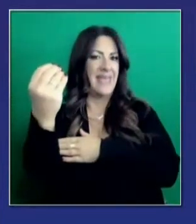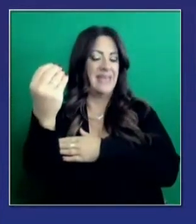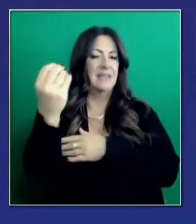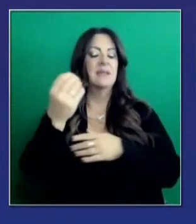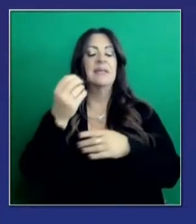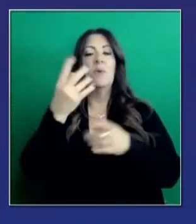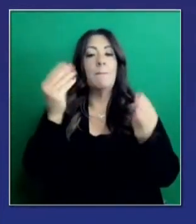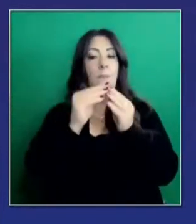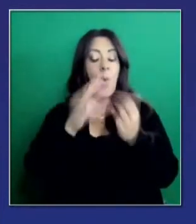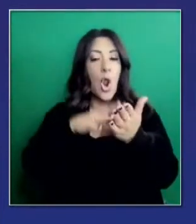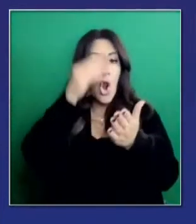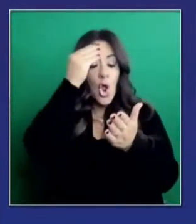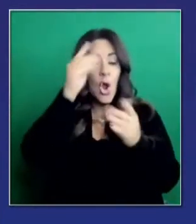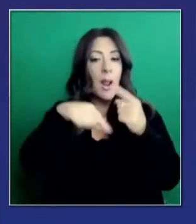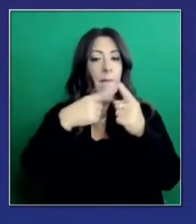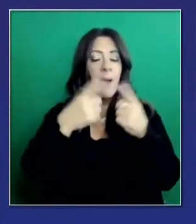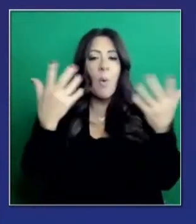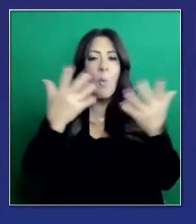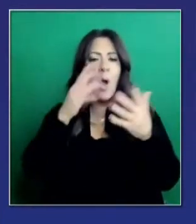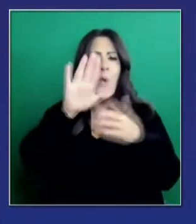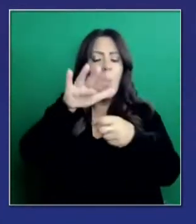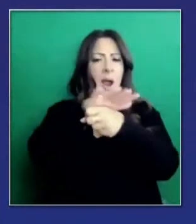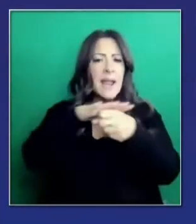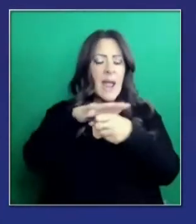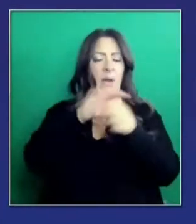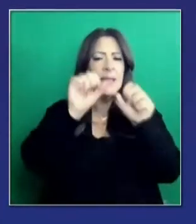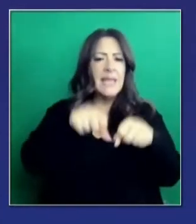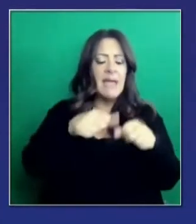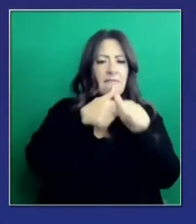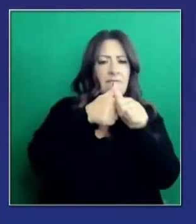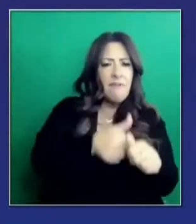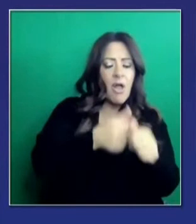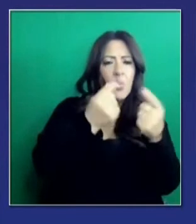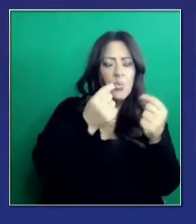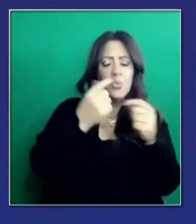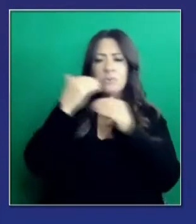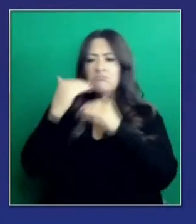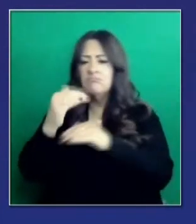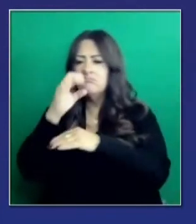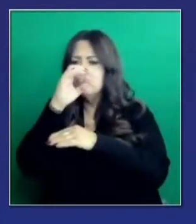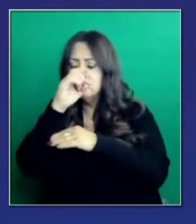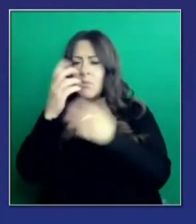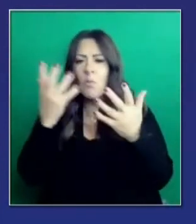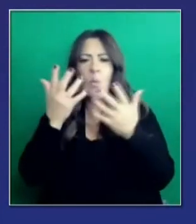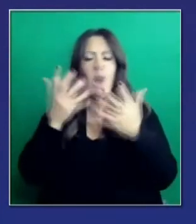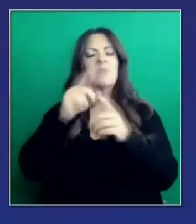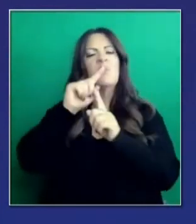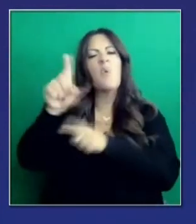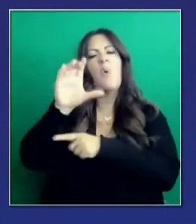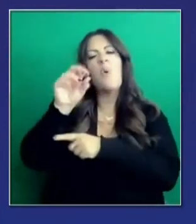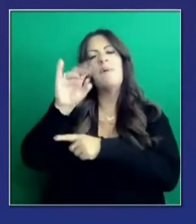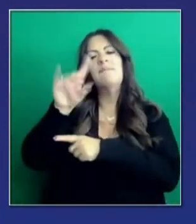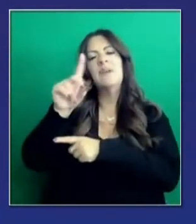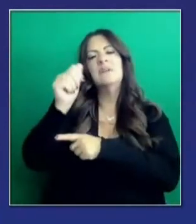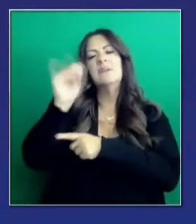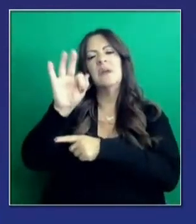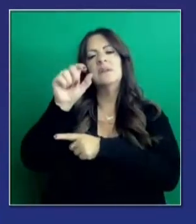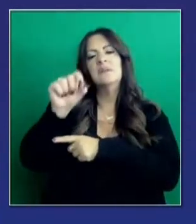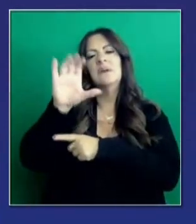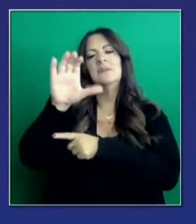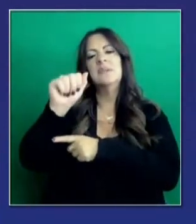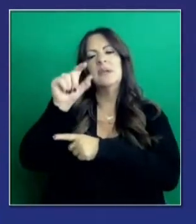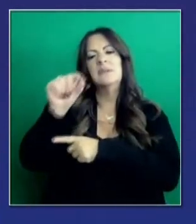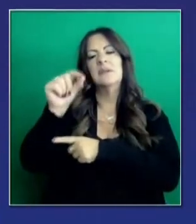covid19.ca.gov website. Whole idea is to keep our activities outside, keep you safe, work our way through